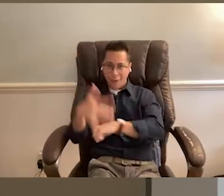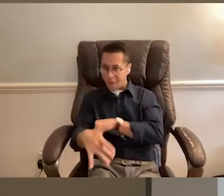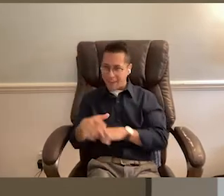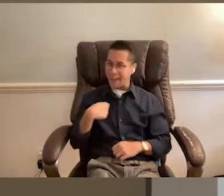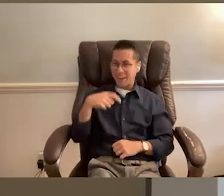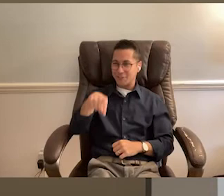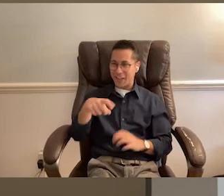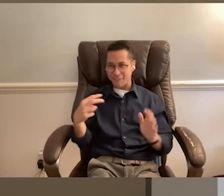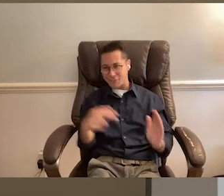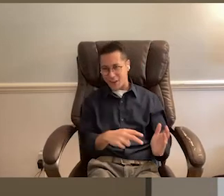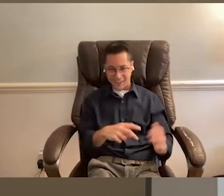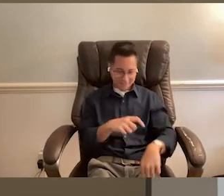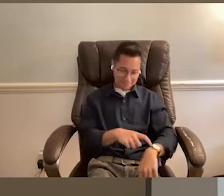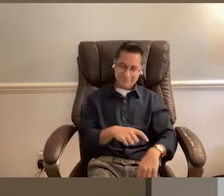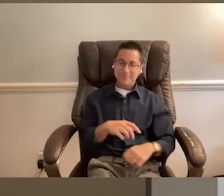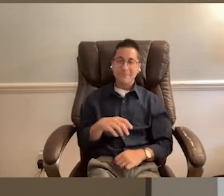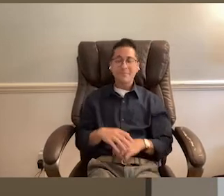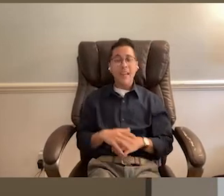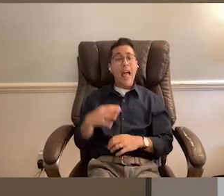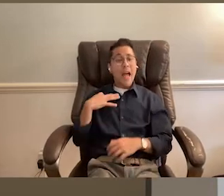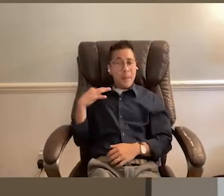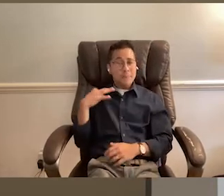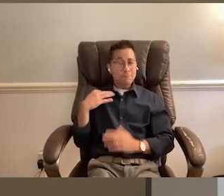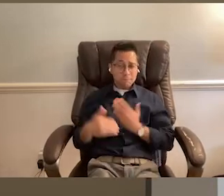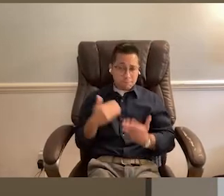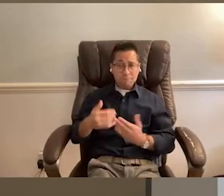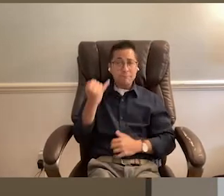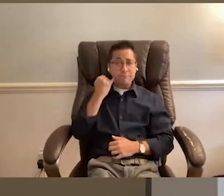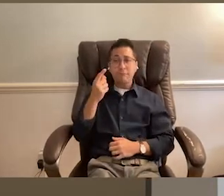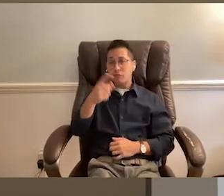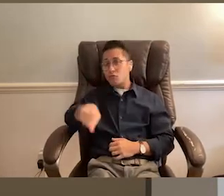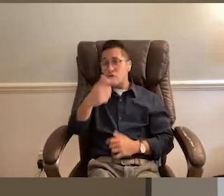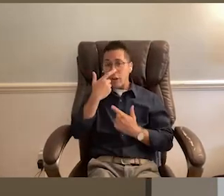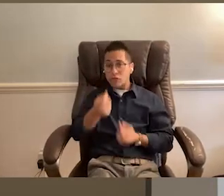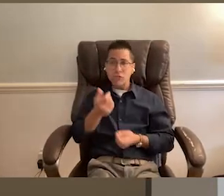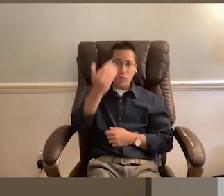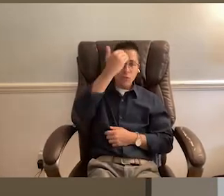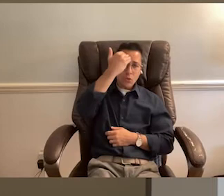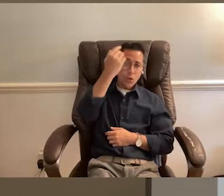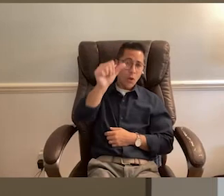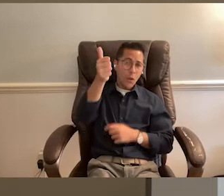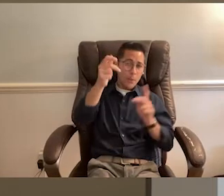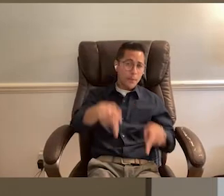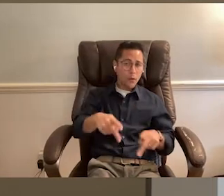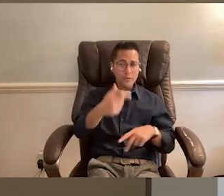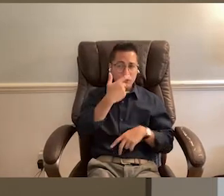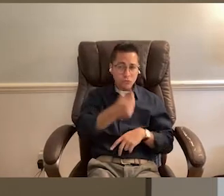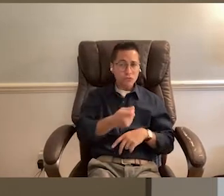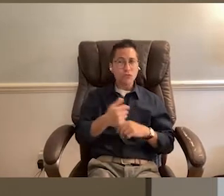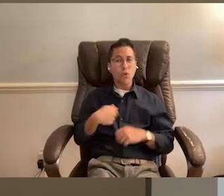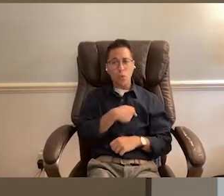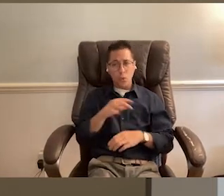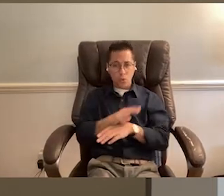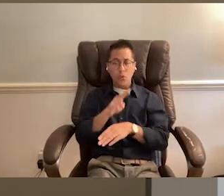Gardner anymore. And that can cover part of the program cost until the student turns 22. We have some students who are nearly fully funded through the Family Empowerment